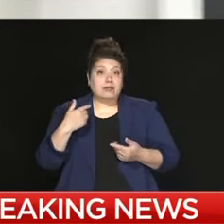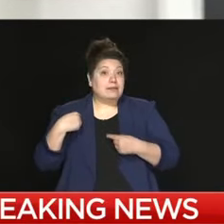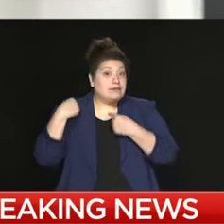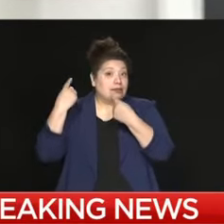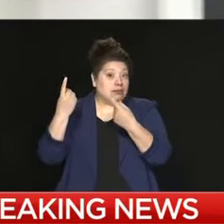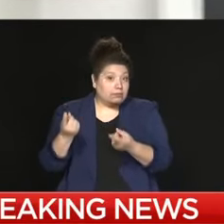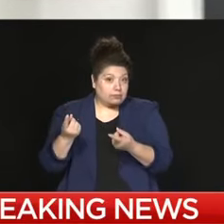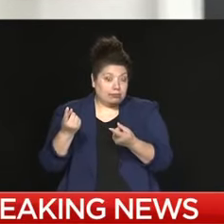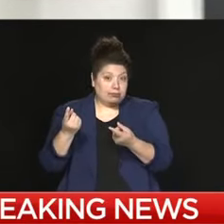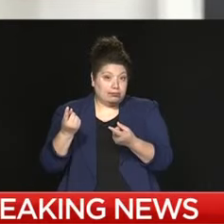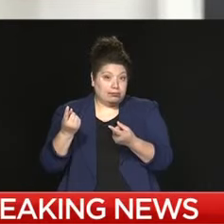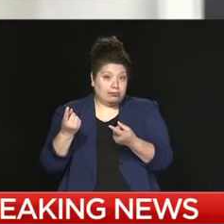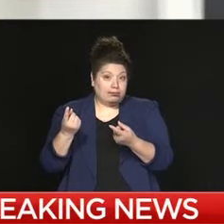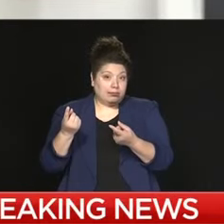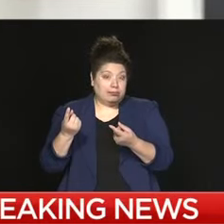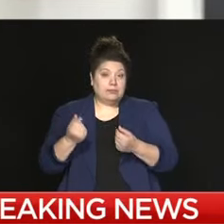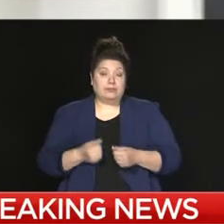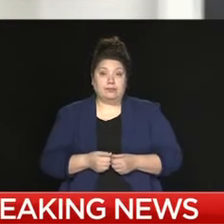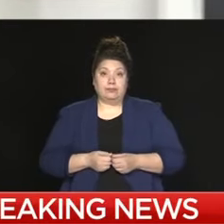crisis,